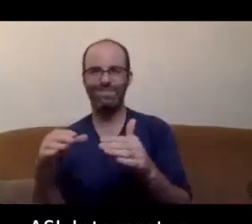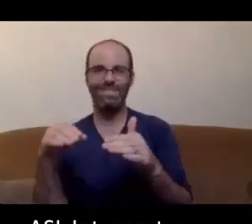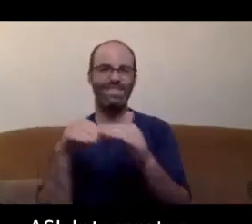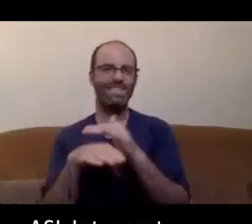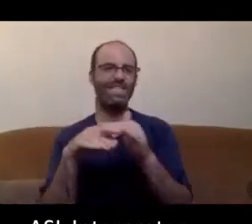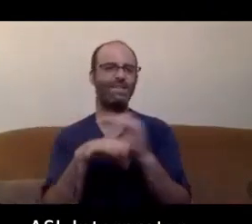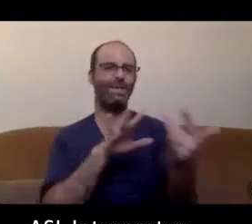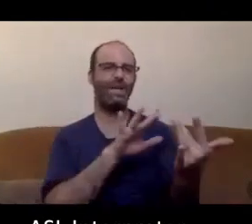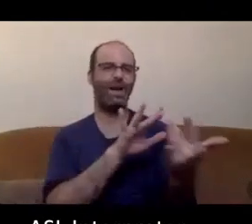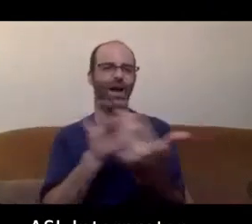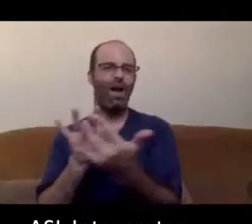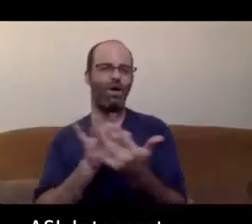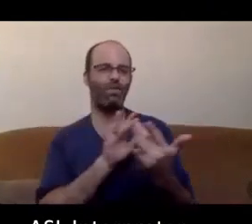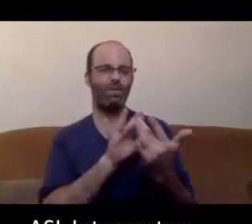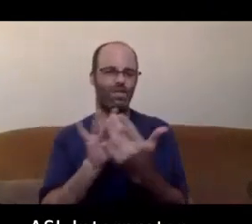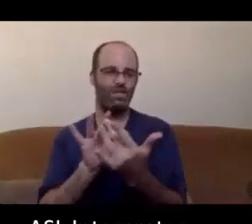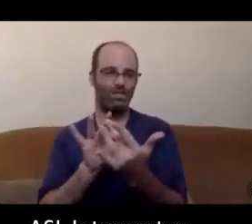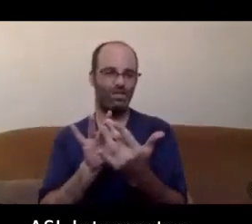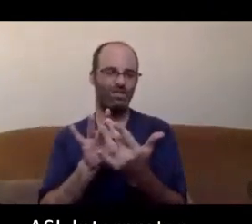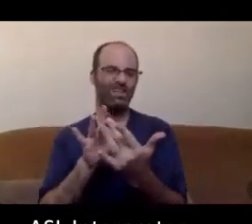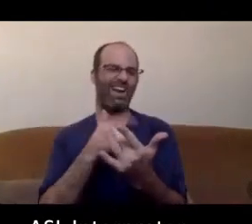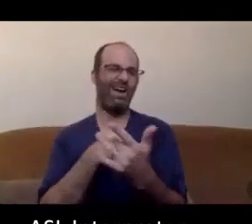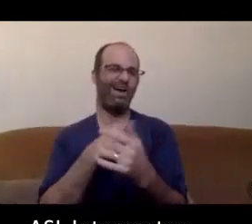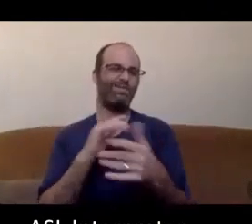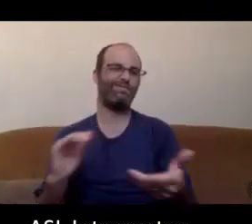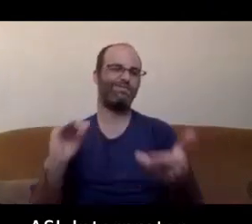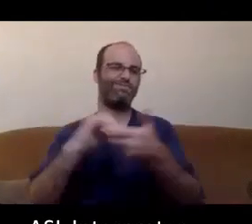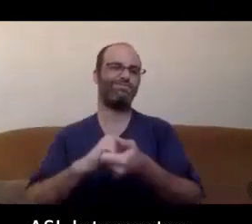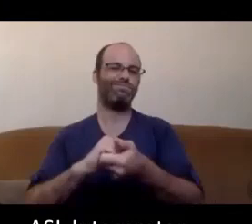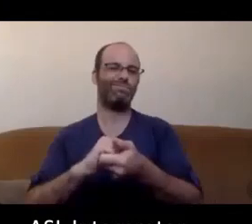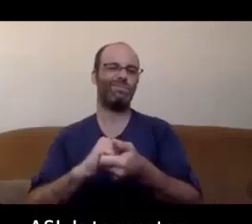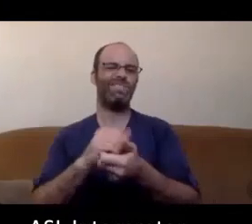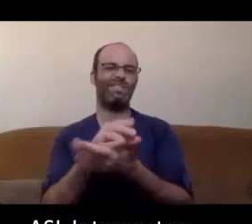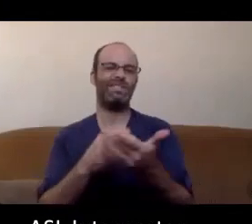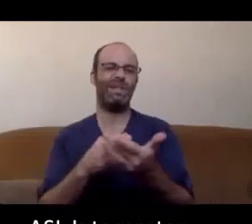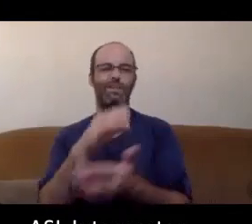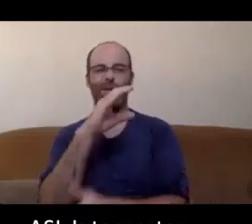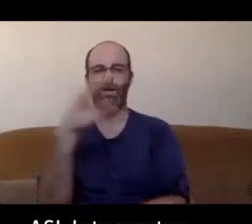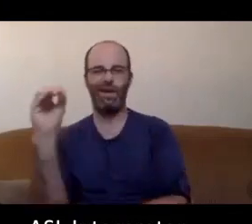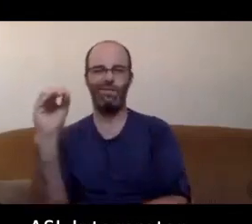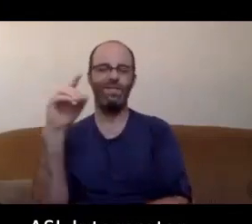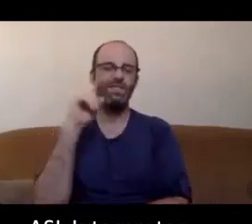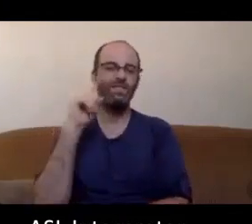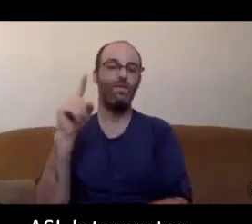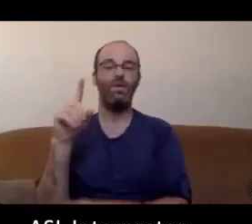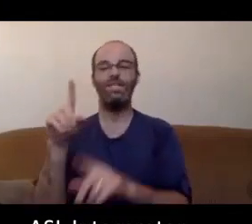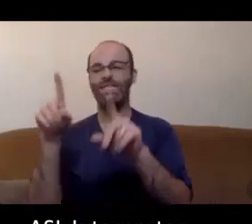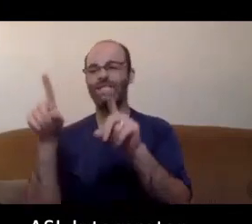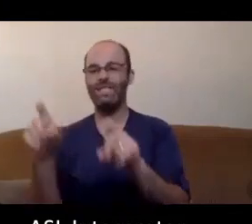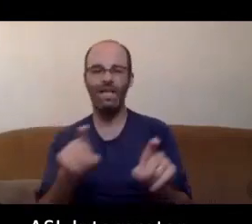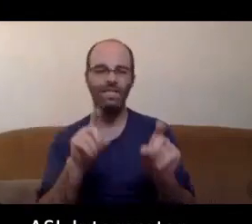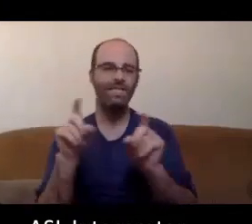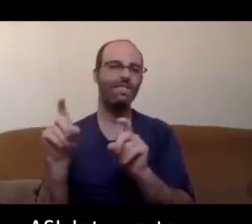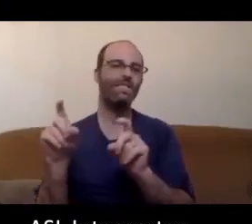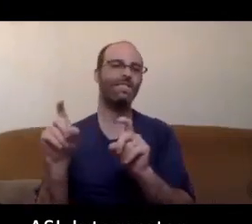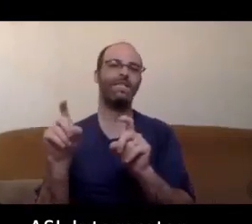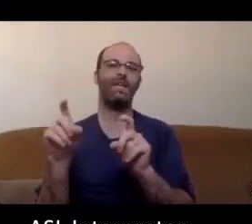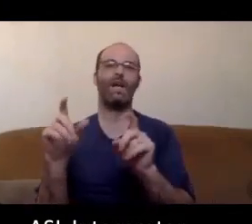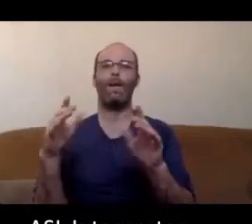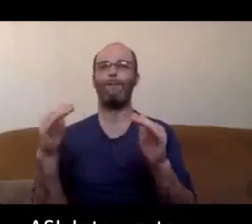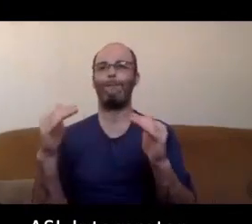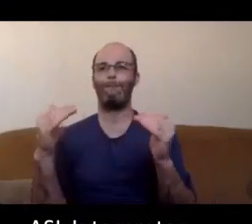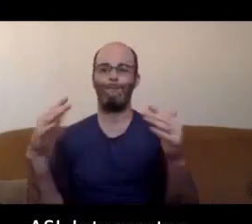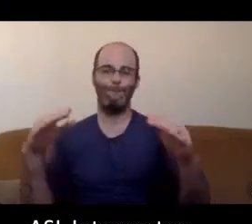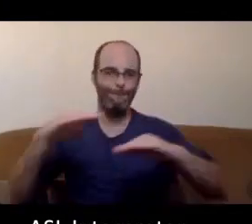outreach. I have been working with some companies to do testing and compliance and